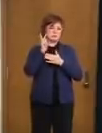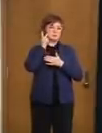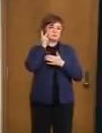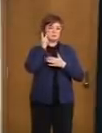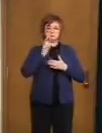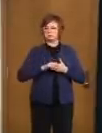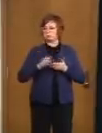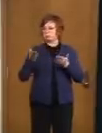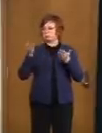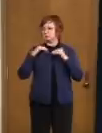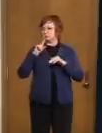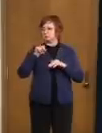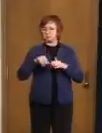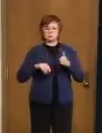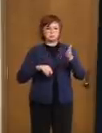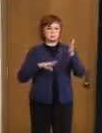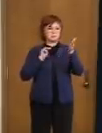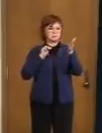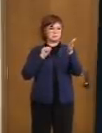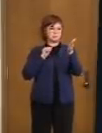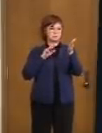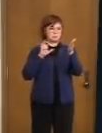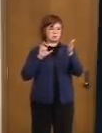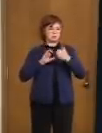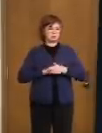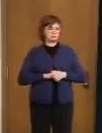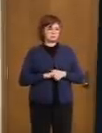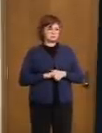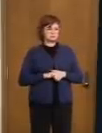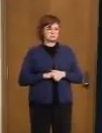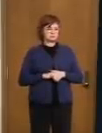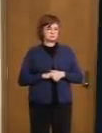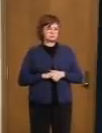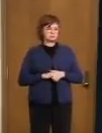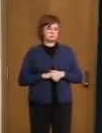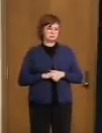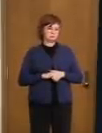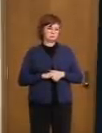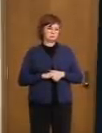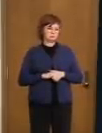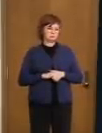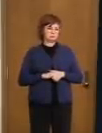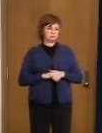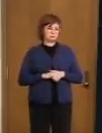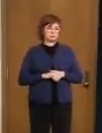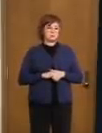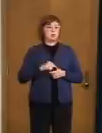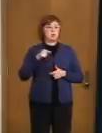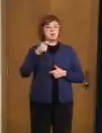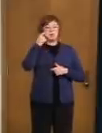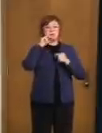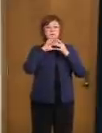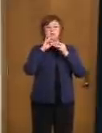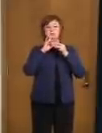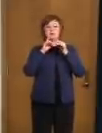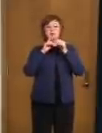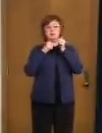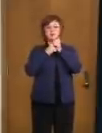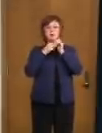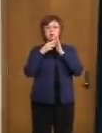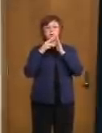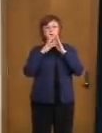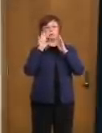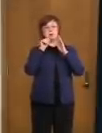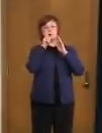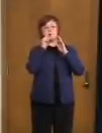We'll take our next question in the room. Mark? You say universal compliance is needed for these measures to work, and we didn't see